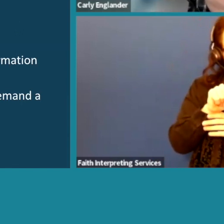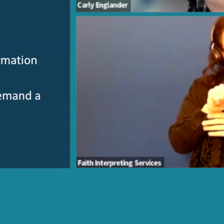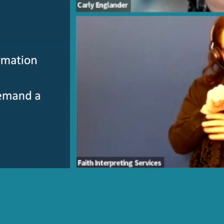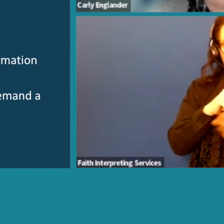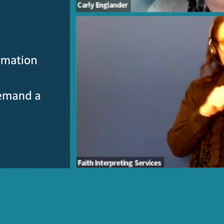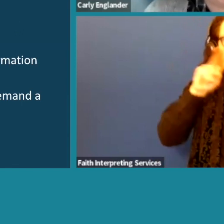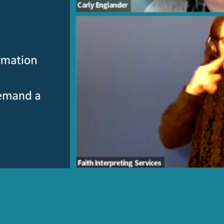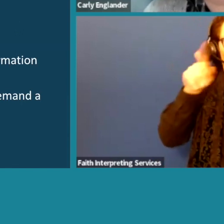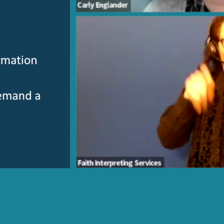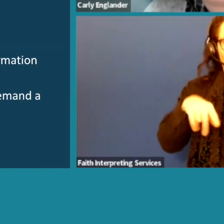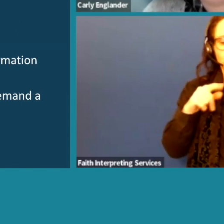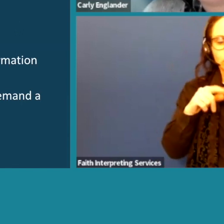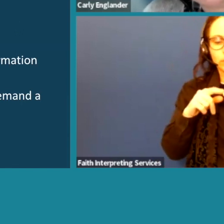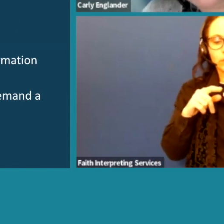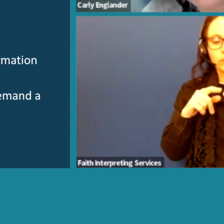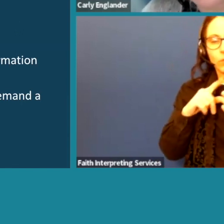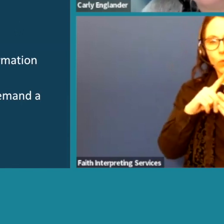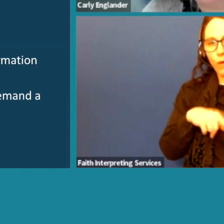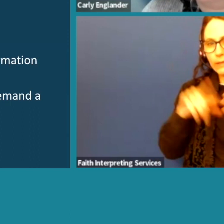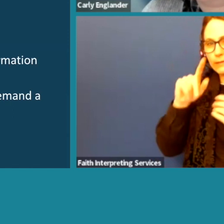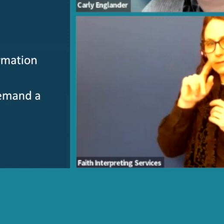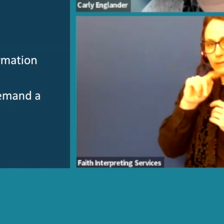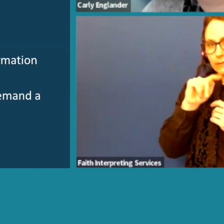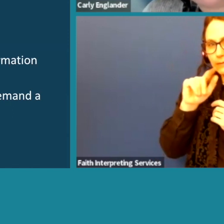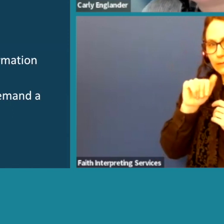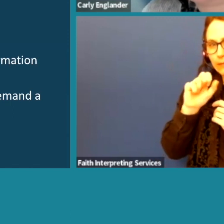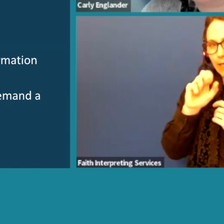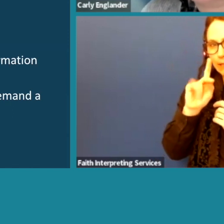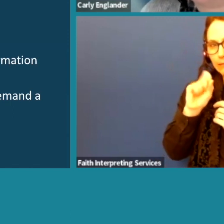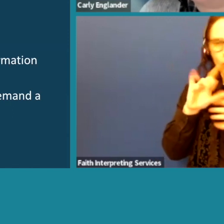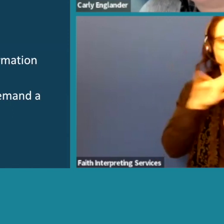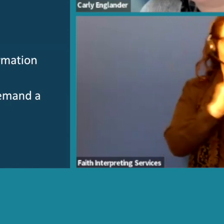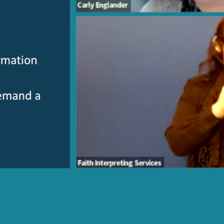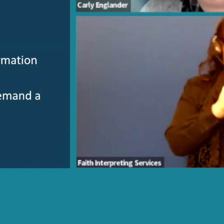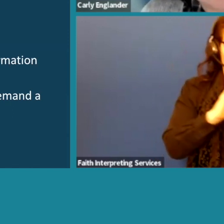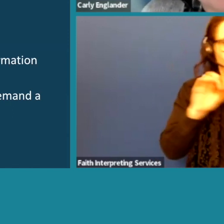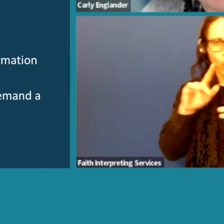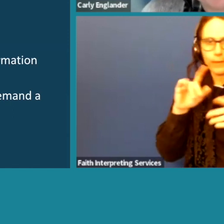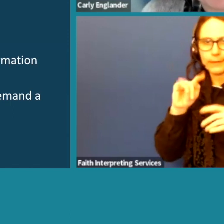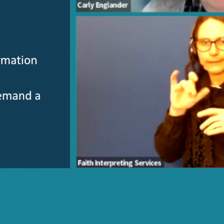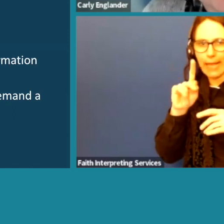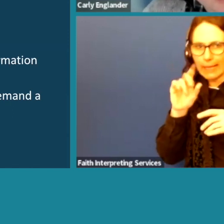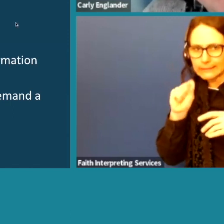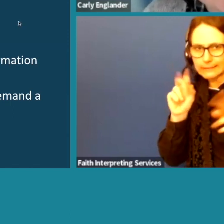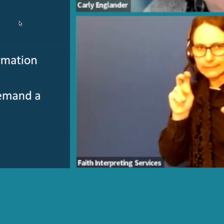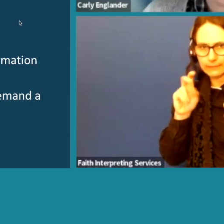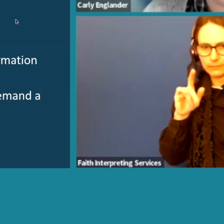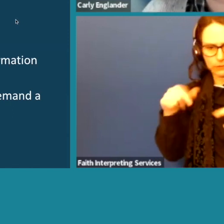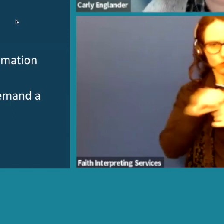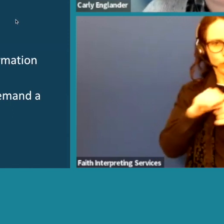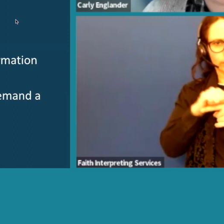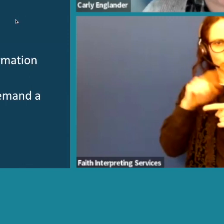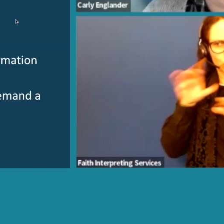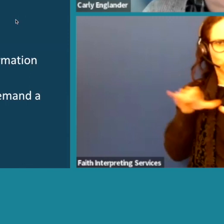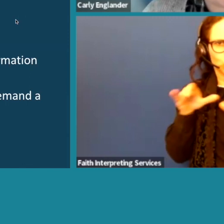And the second is what work or tasks, is the service animal been trained to perform.